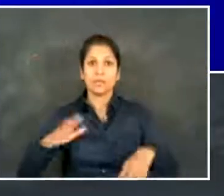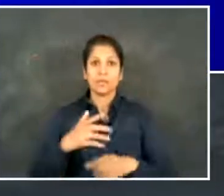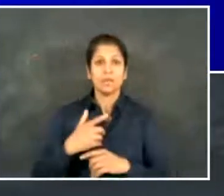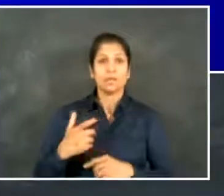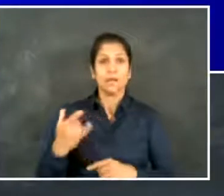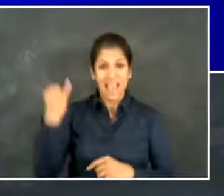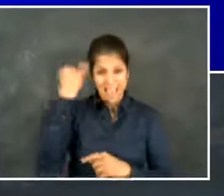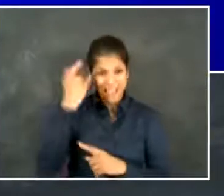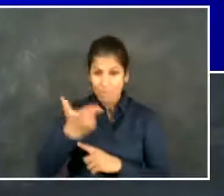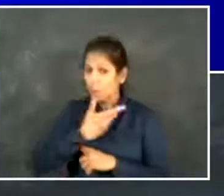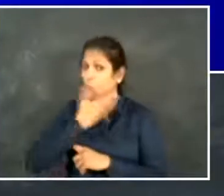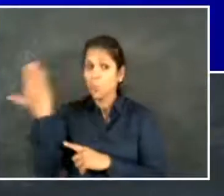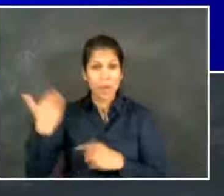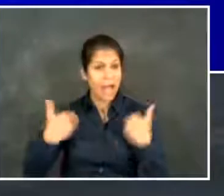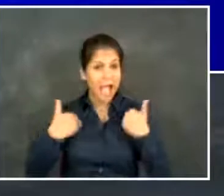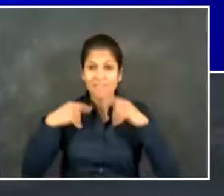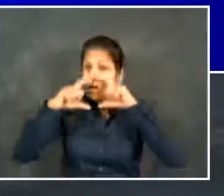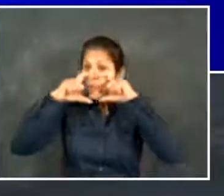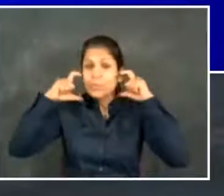Now,